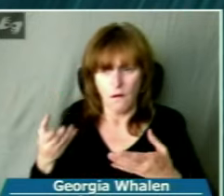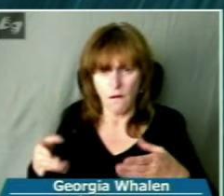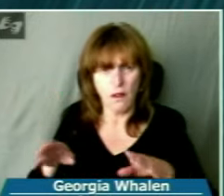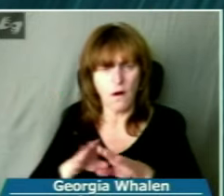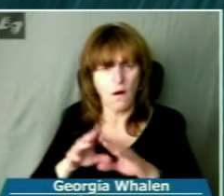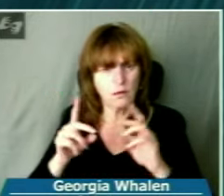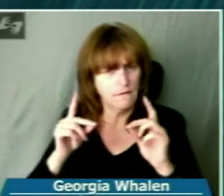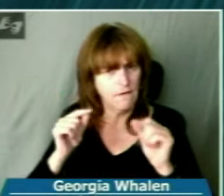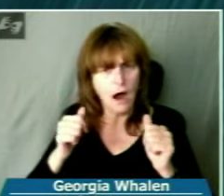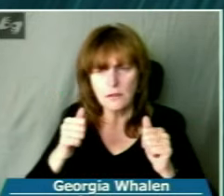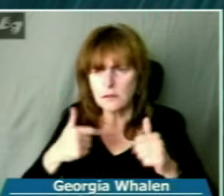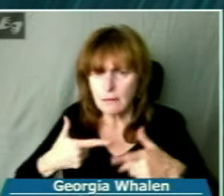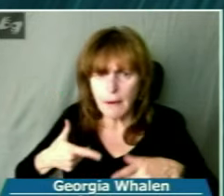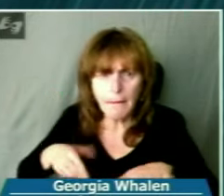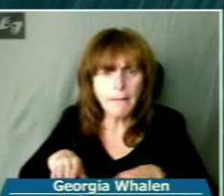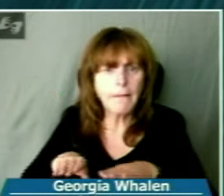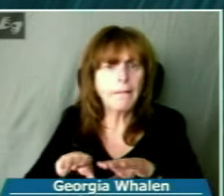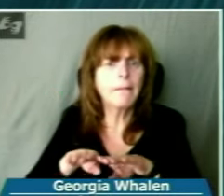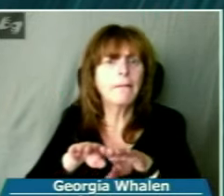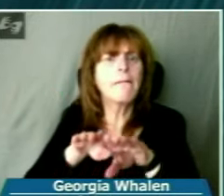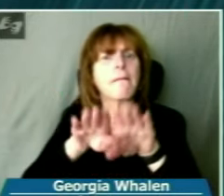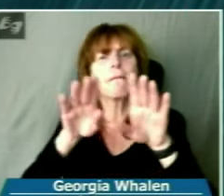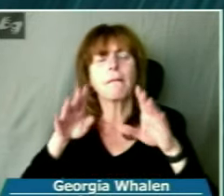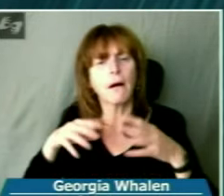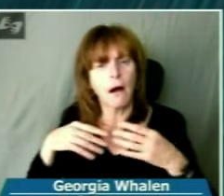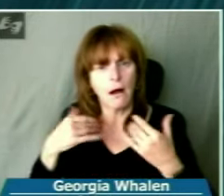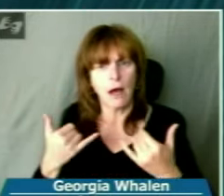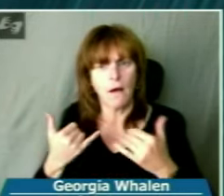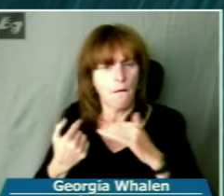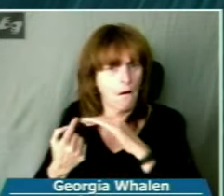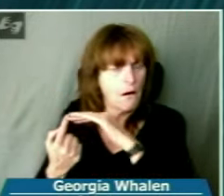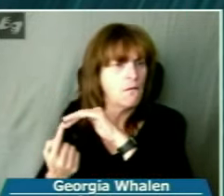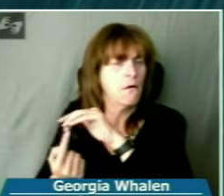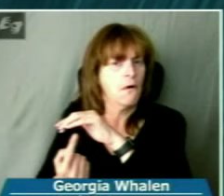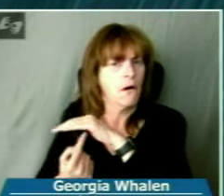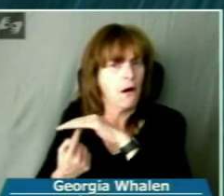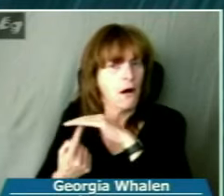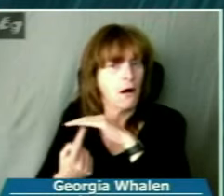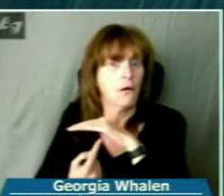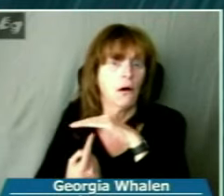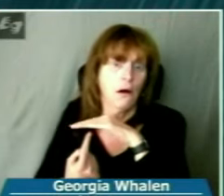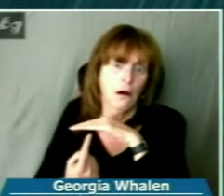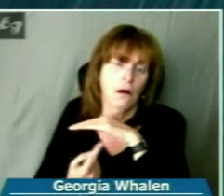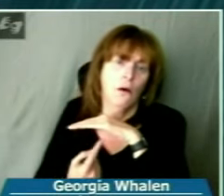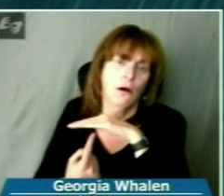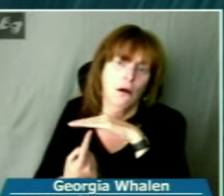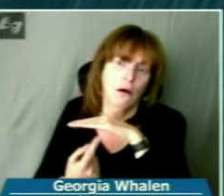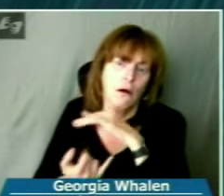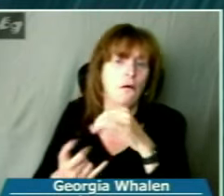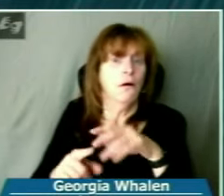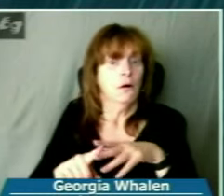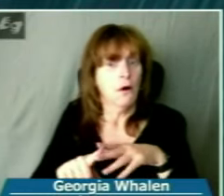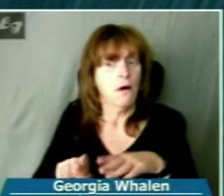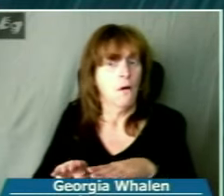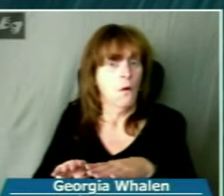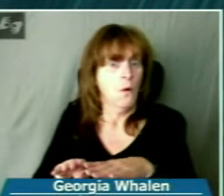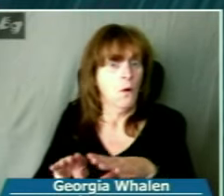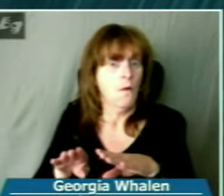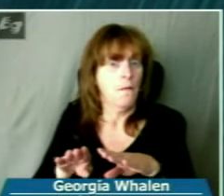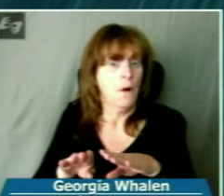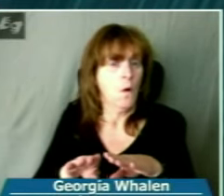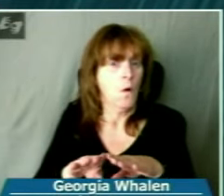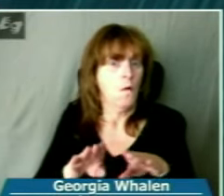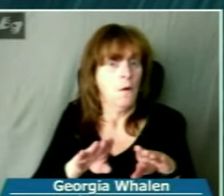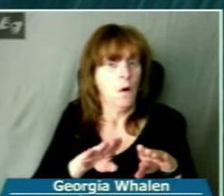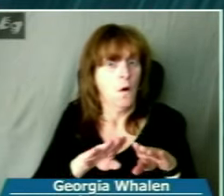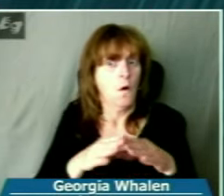are happening during this period of isolation, and then also looking at how we start to restart services, the operations chief job